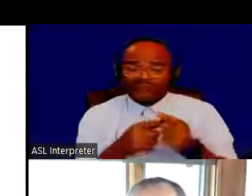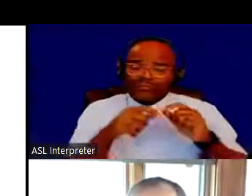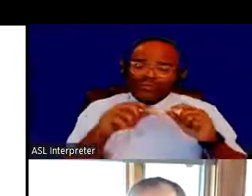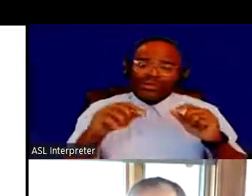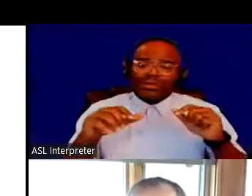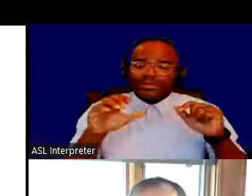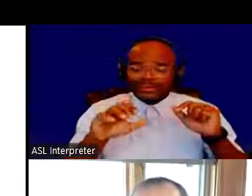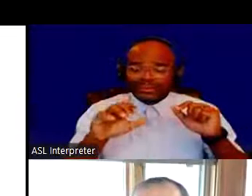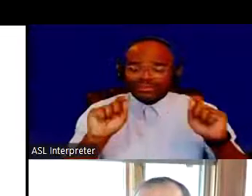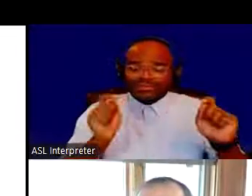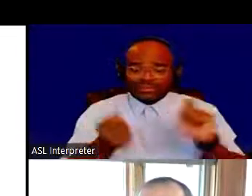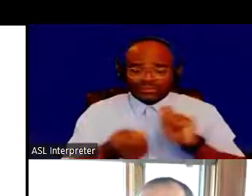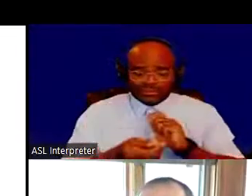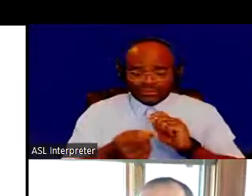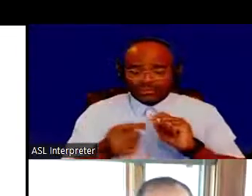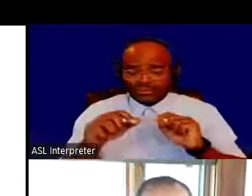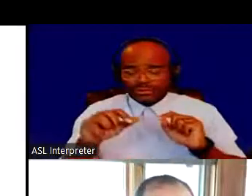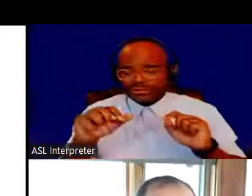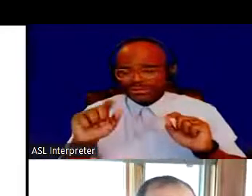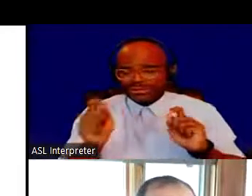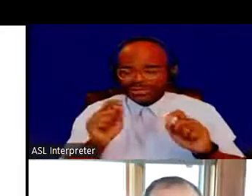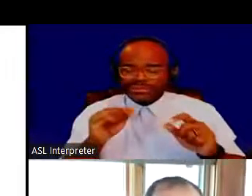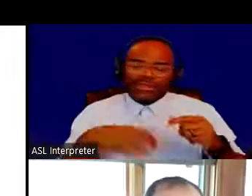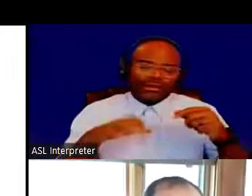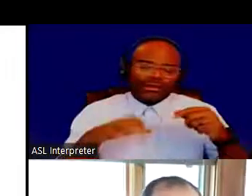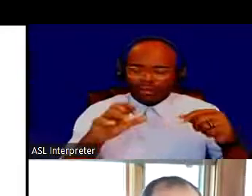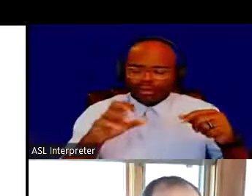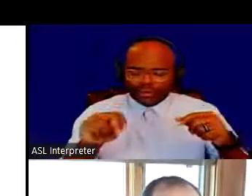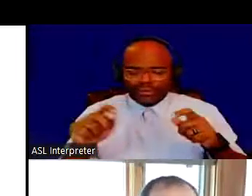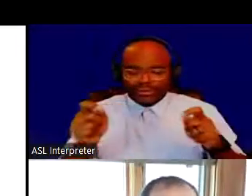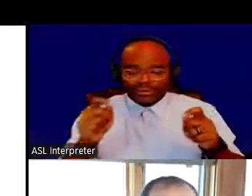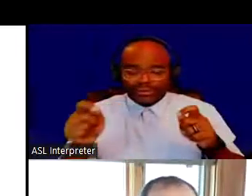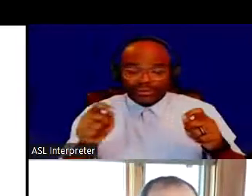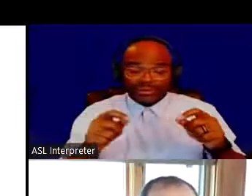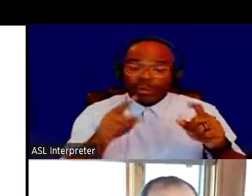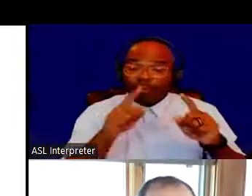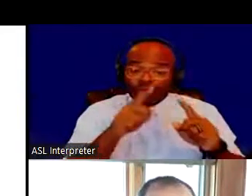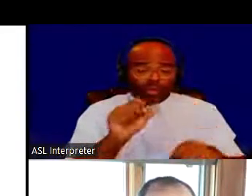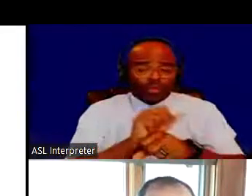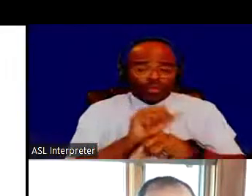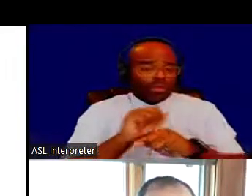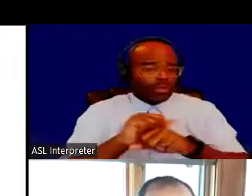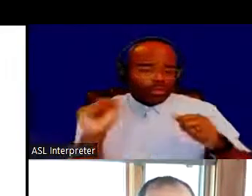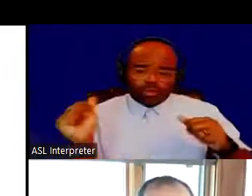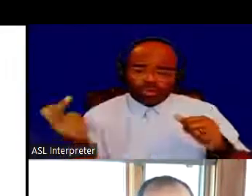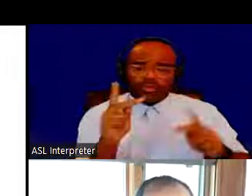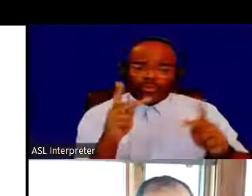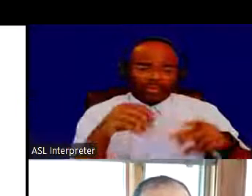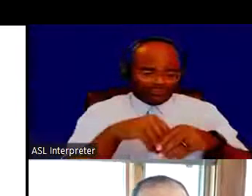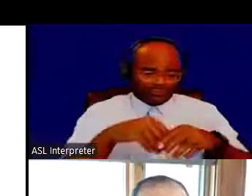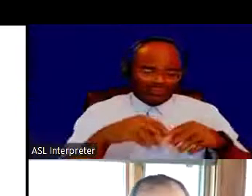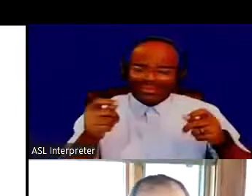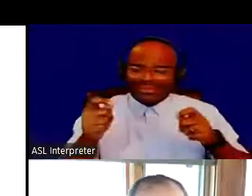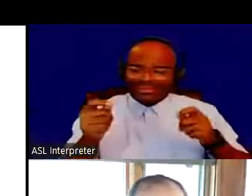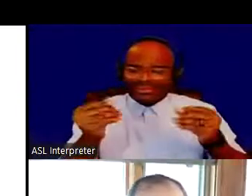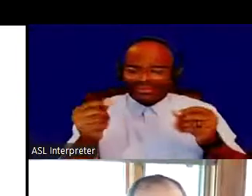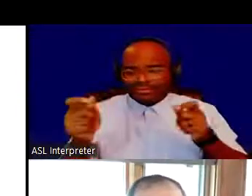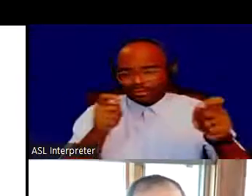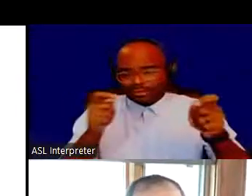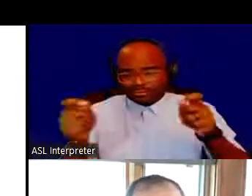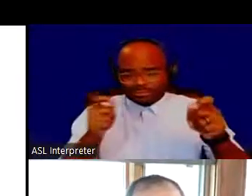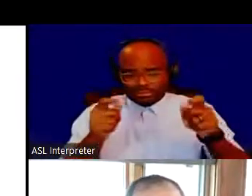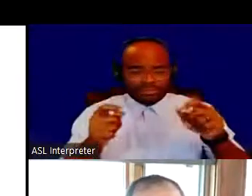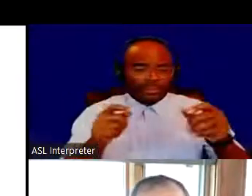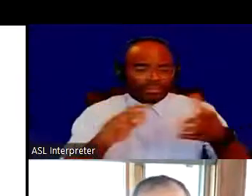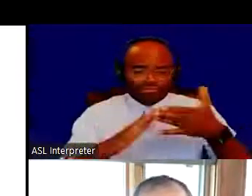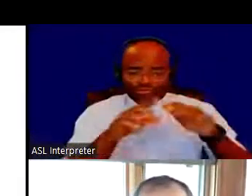and carbon management. And our mandate is to work with anyone and everyone in the land management community who's ready to have these discussions about